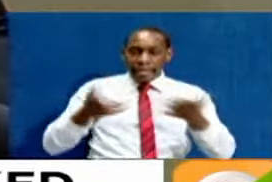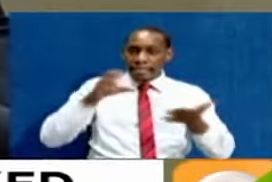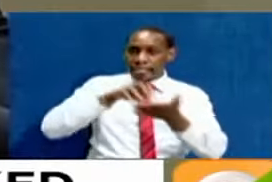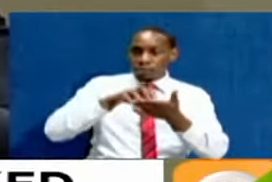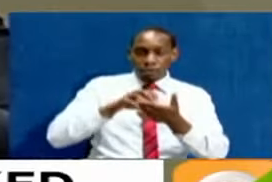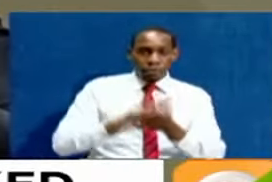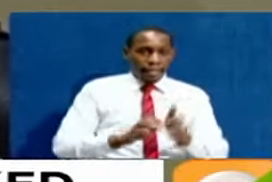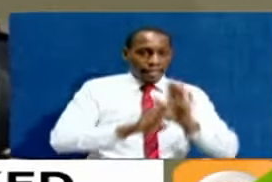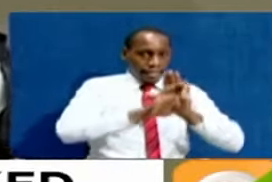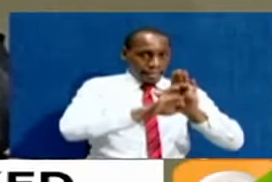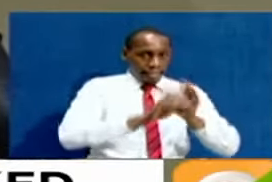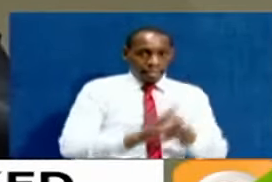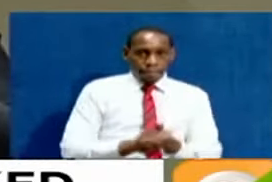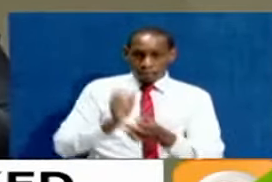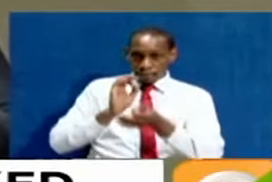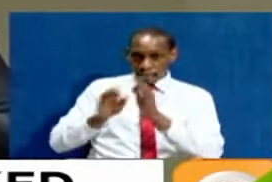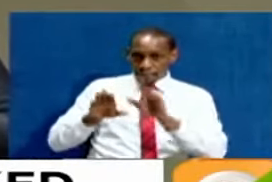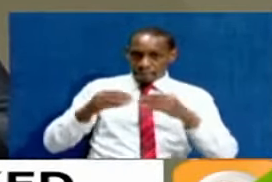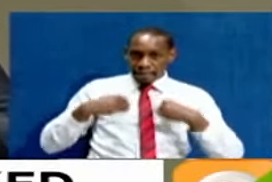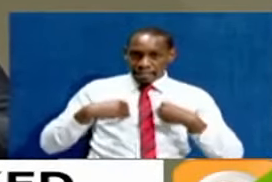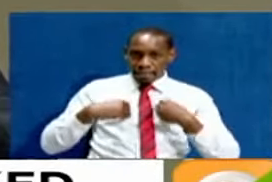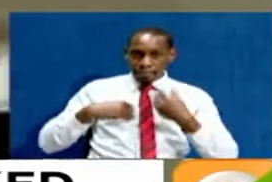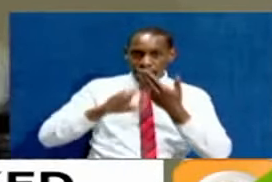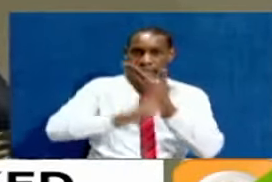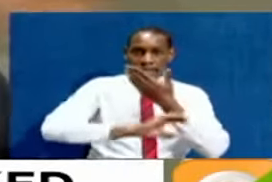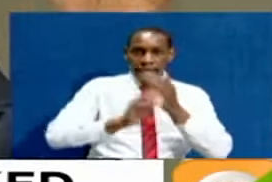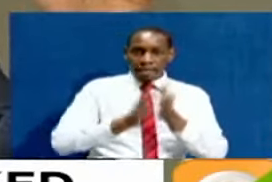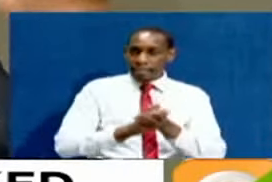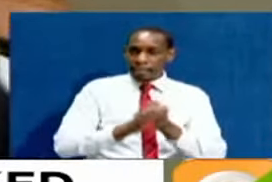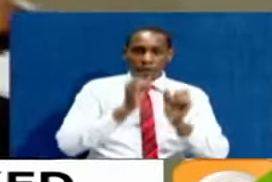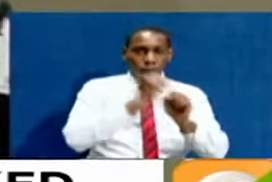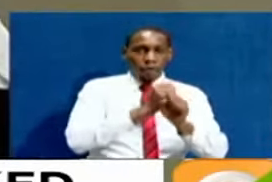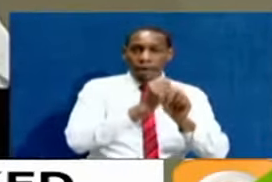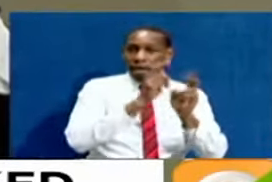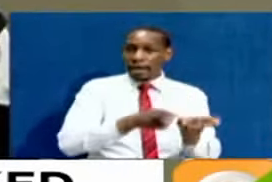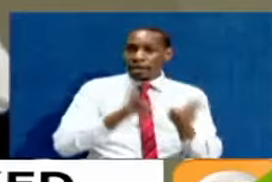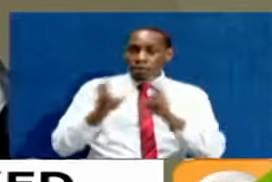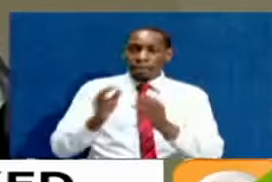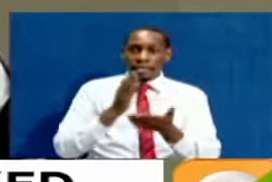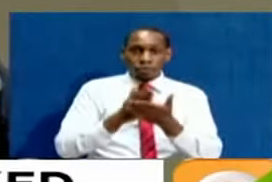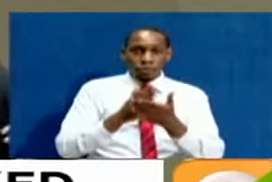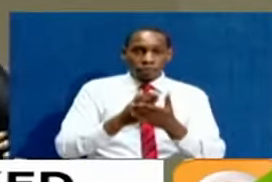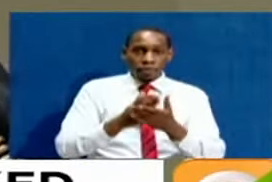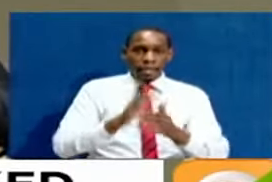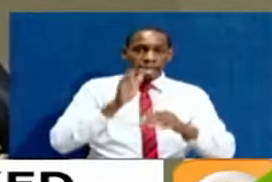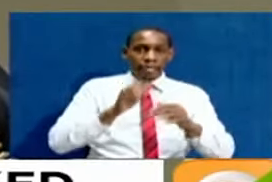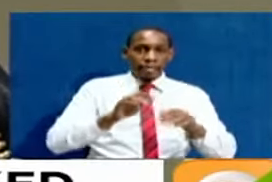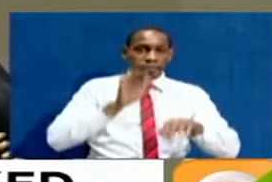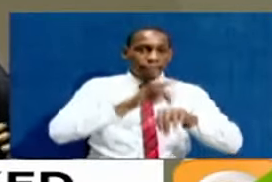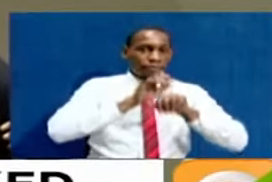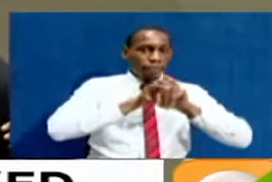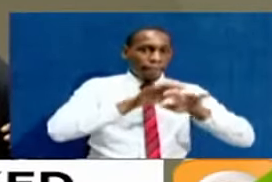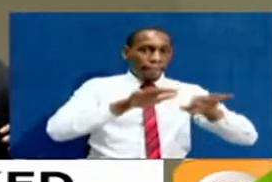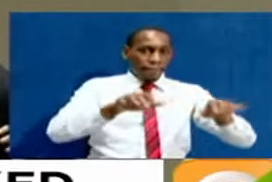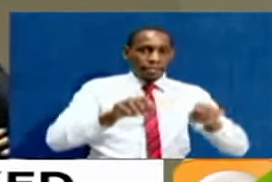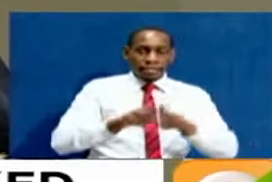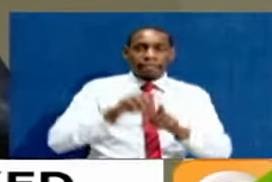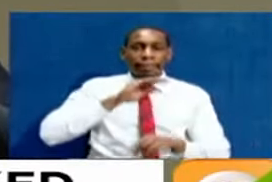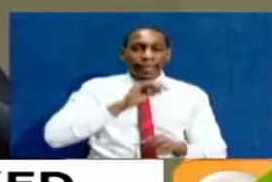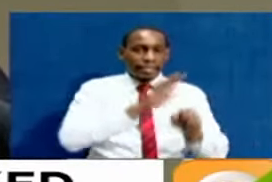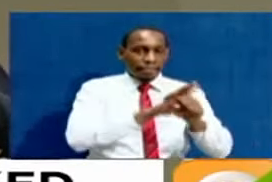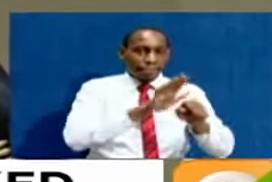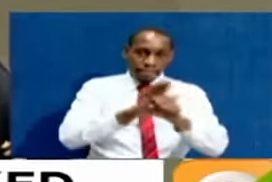if you were to let the country operate as is normally, obviously the number of infections would rise and the number of deaths